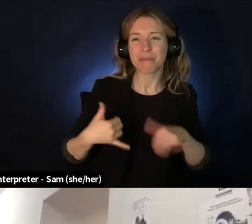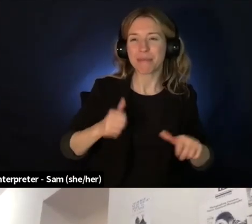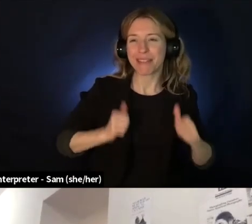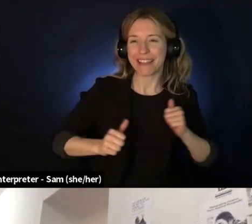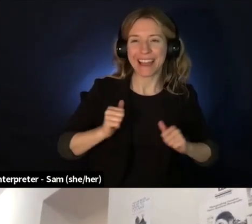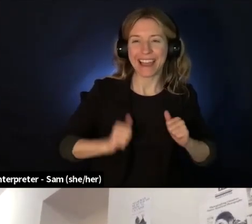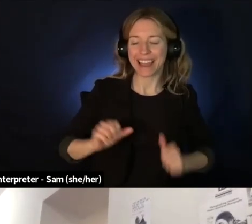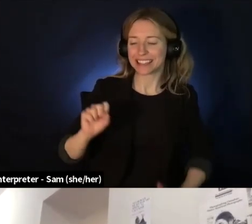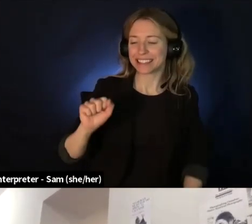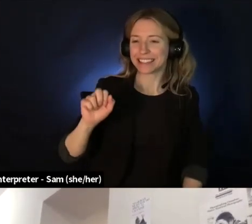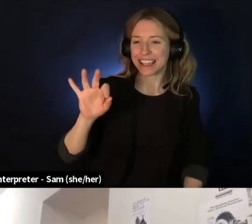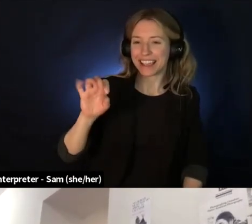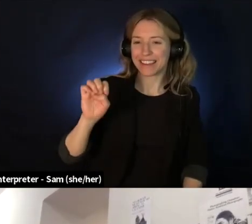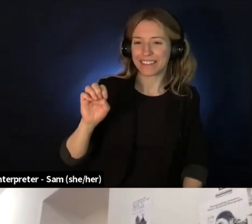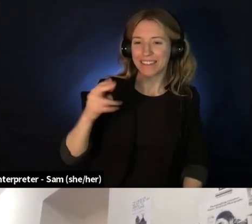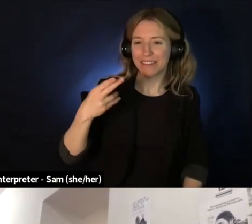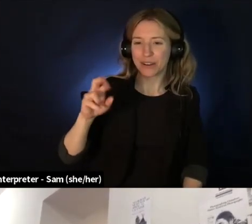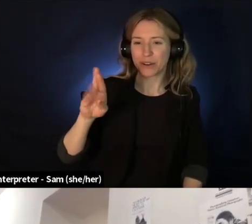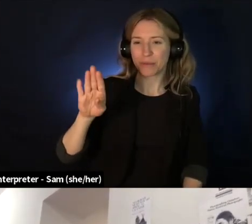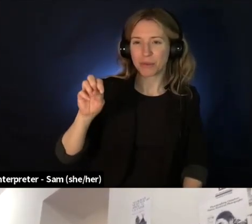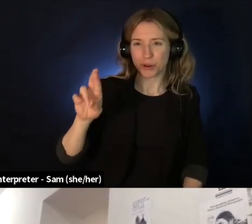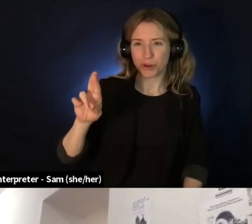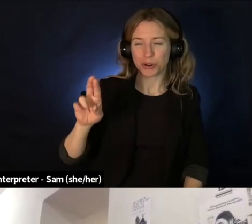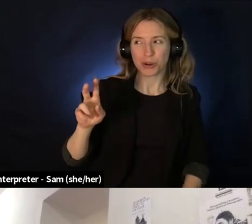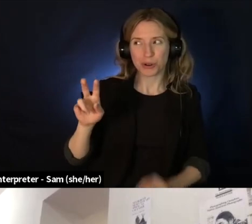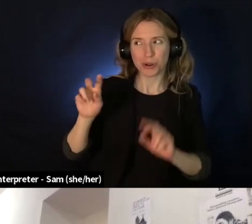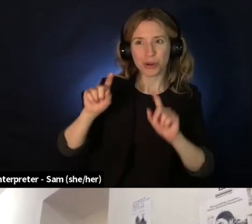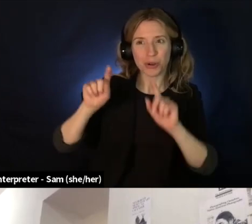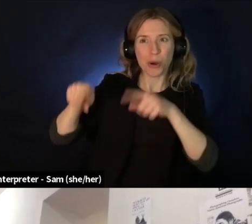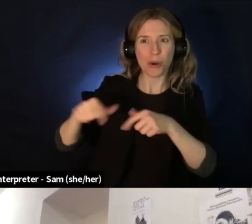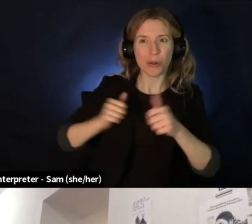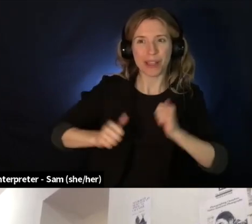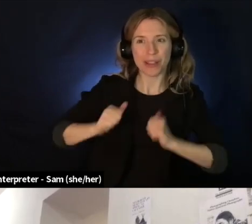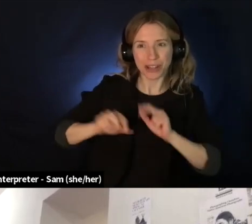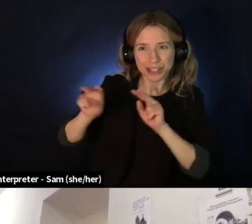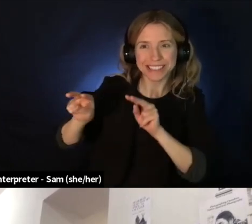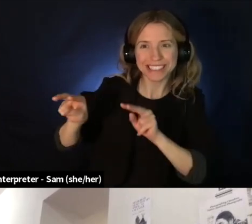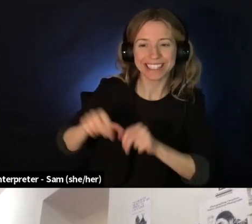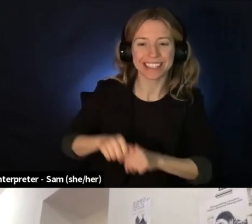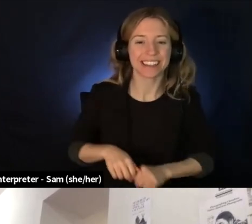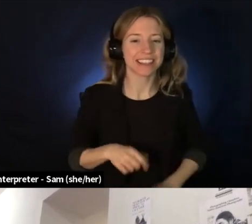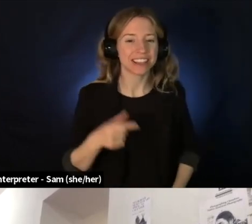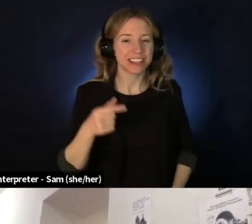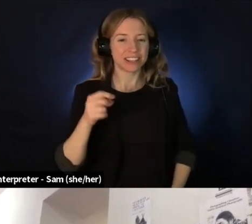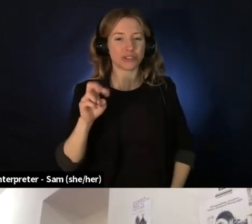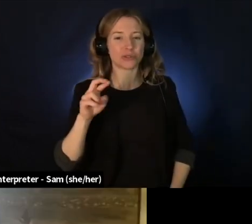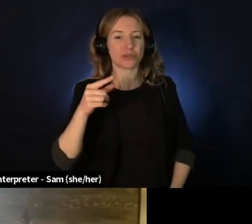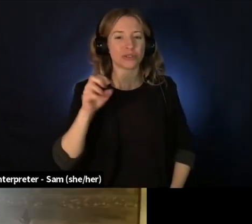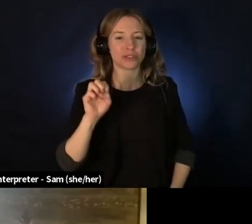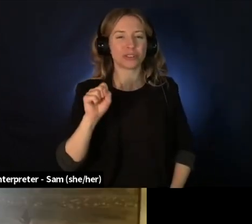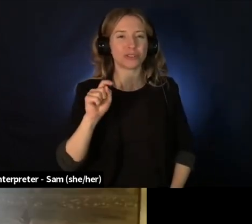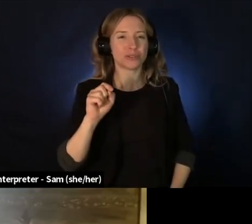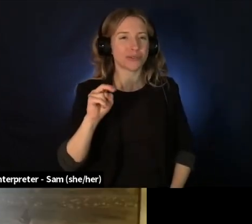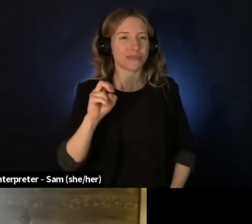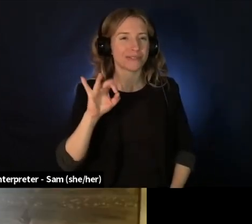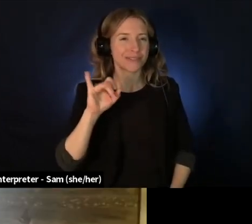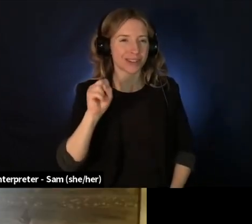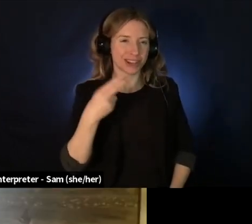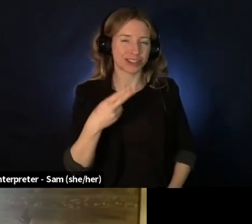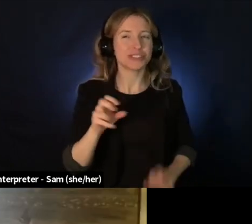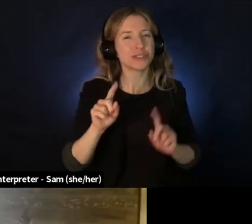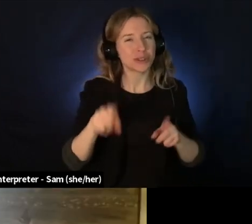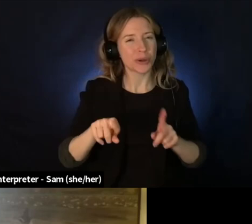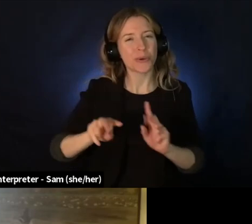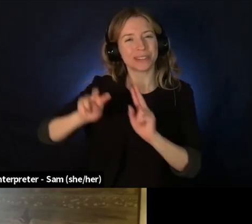Yeah, go see Nick. I enjoy his performances. And I'd like to end today's thing with an honor song